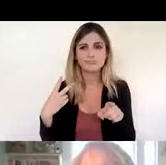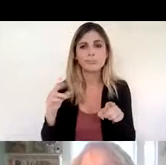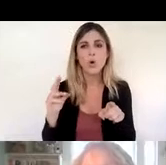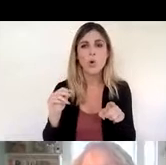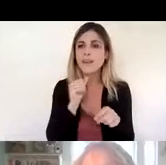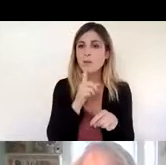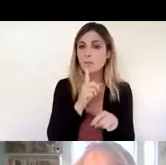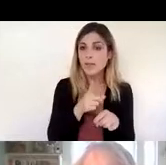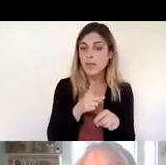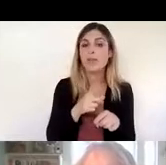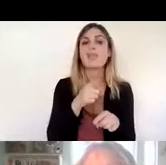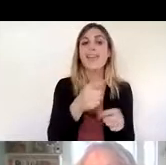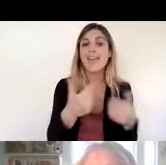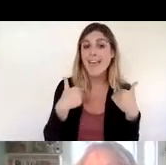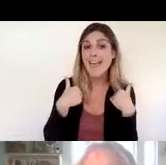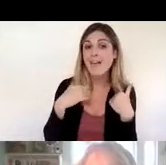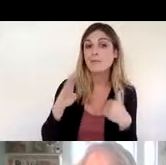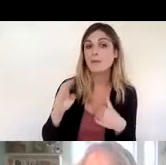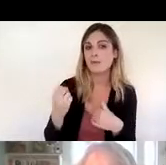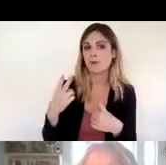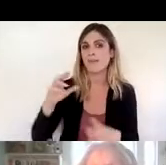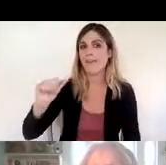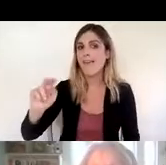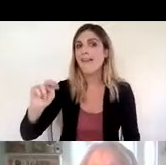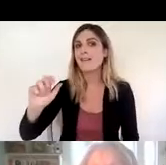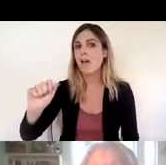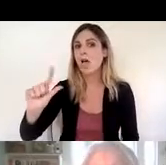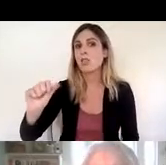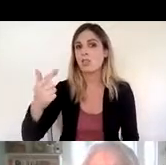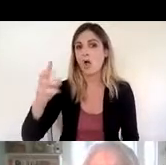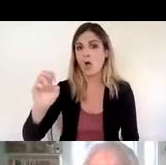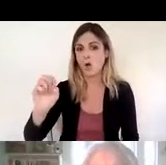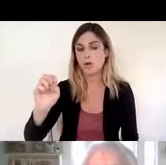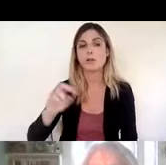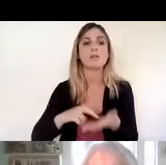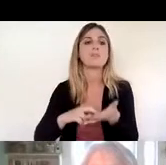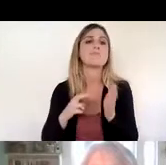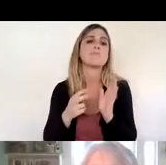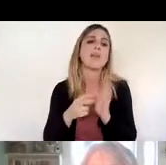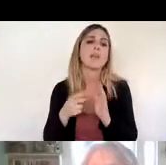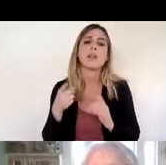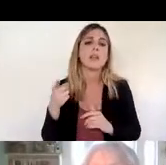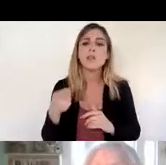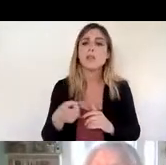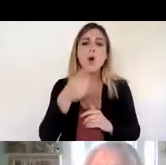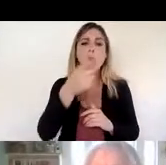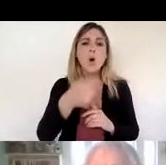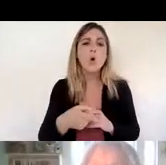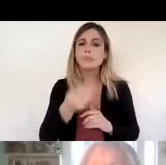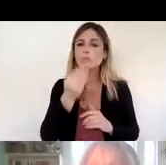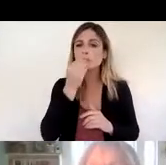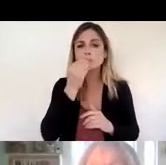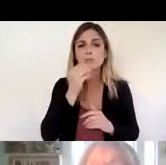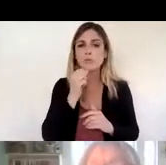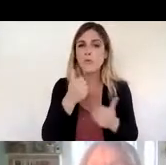shows is that they contain vitamin B12 analogs, or at least we don't have any research showing that the B12 in